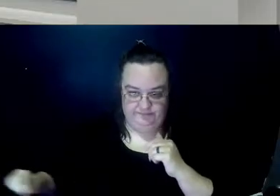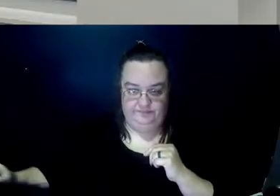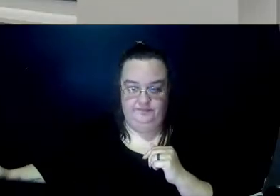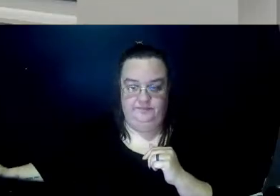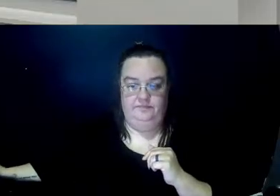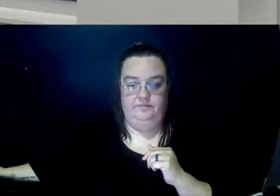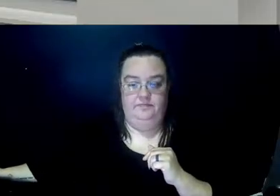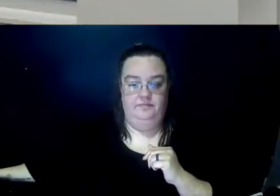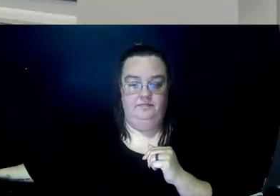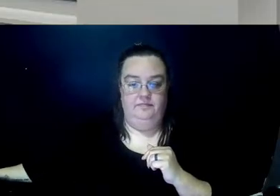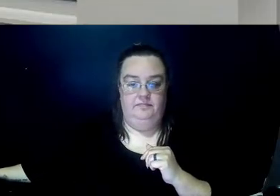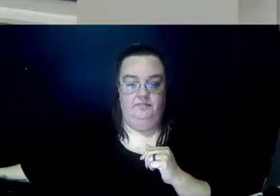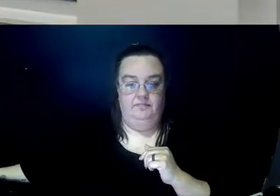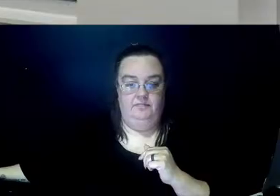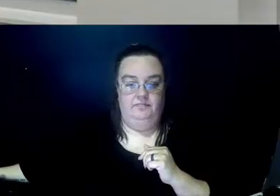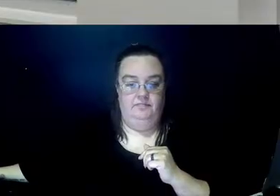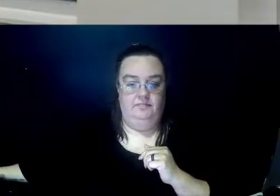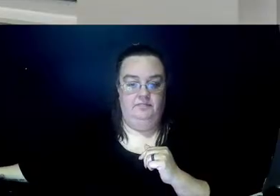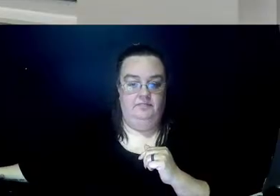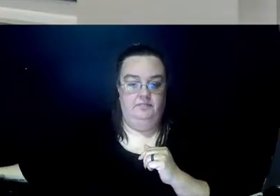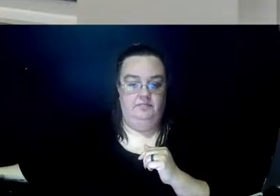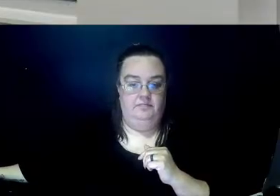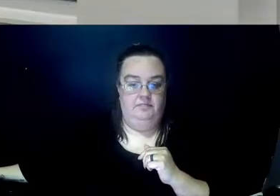agency to contact.